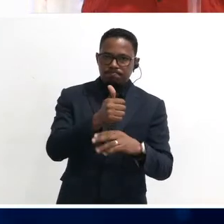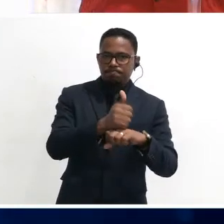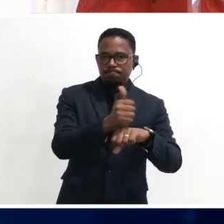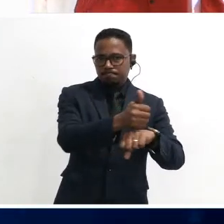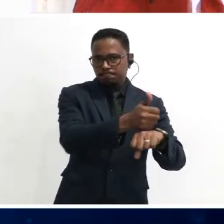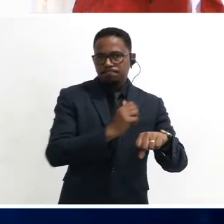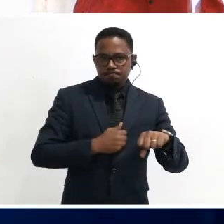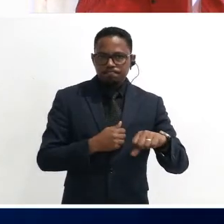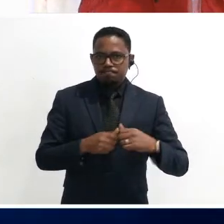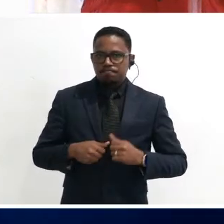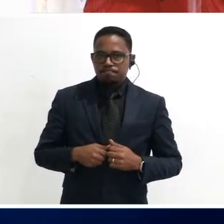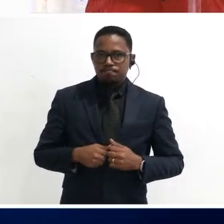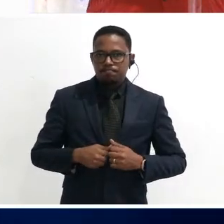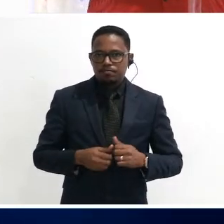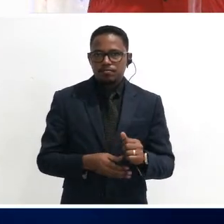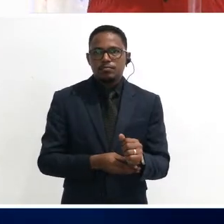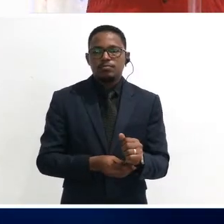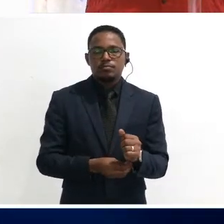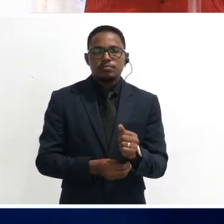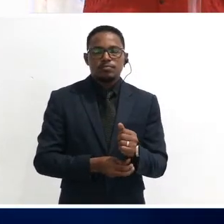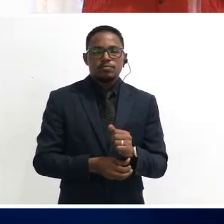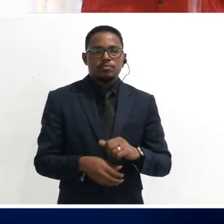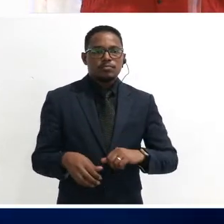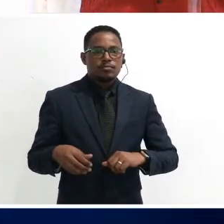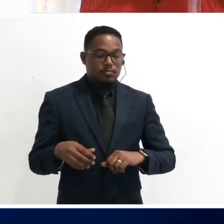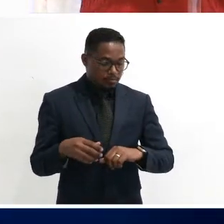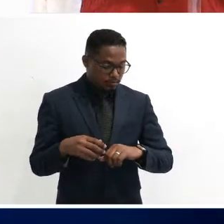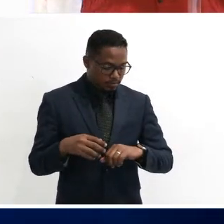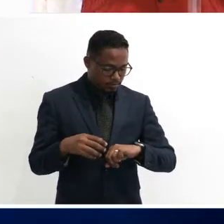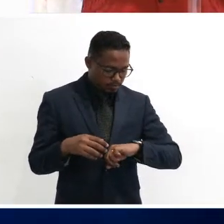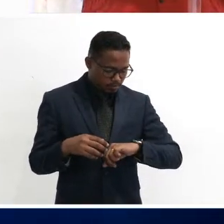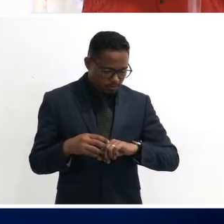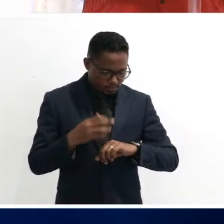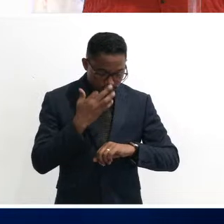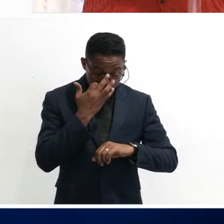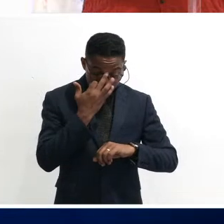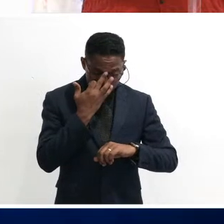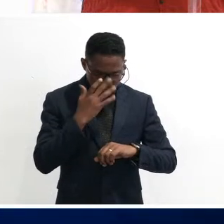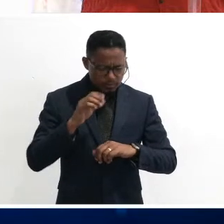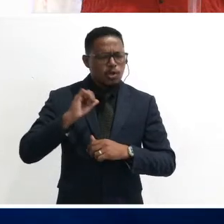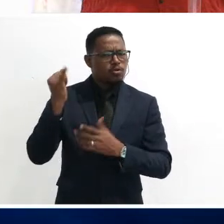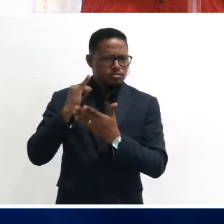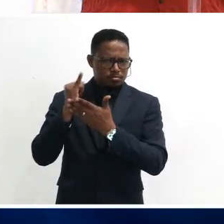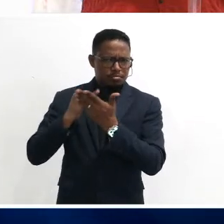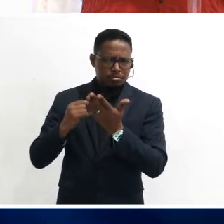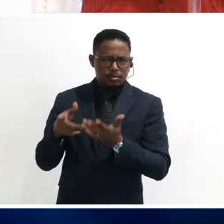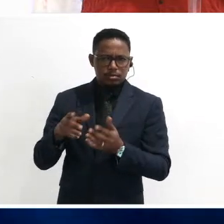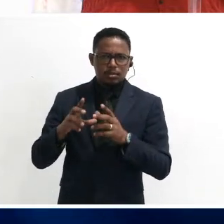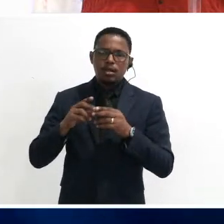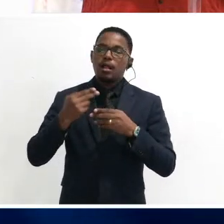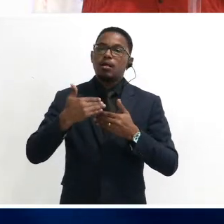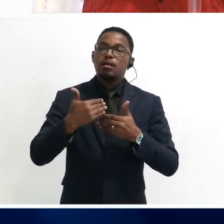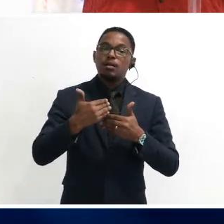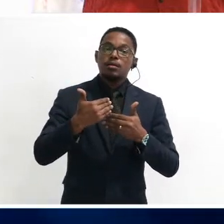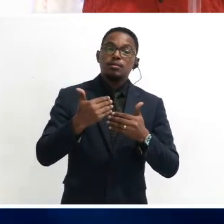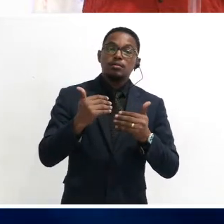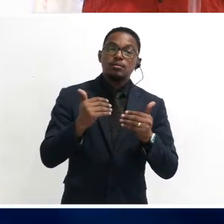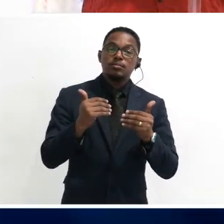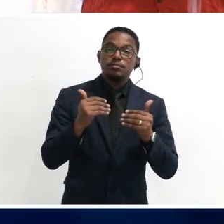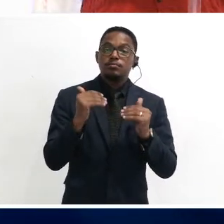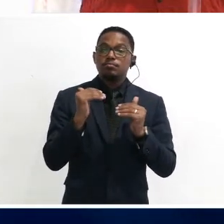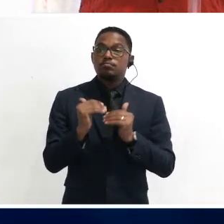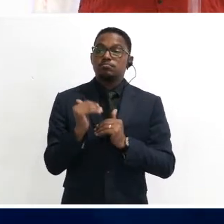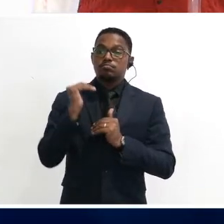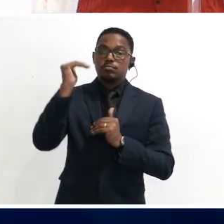This is essentially a similar chart talking about the pitch, line and space pitch, and I/O pitch, but they all move